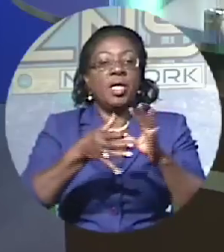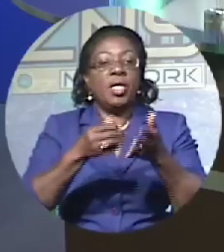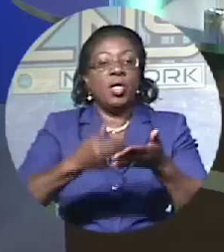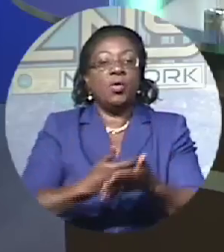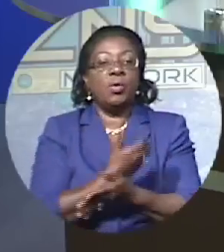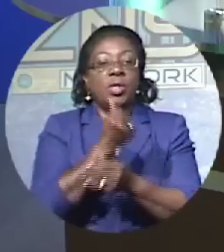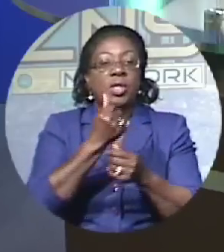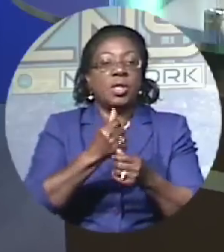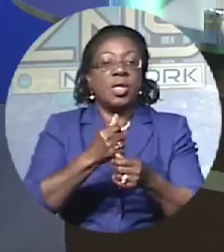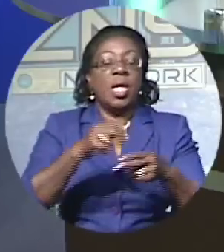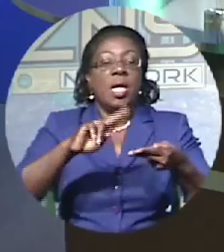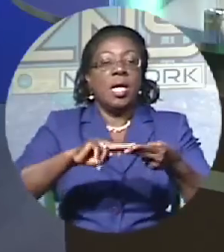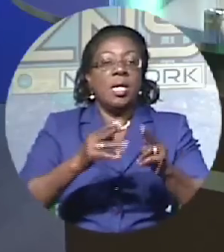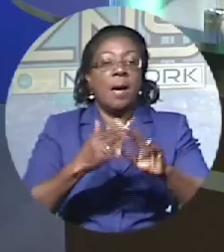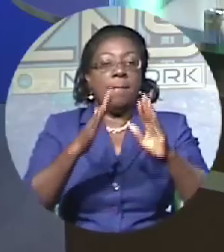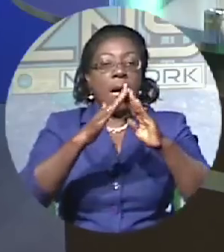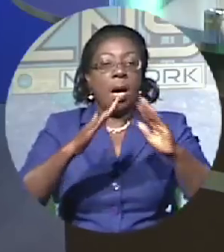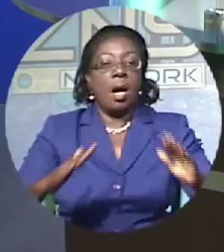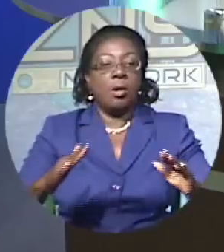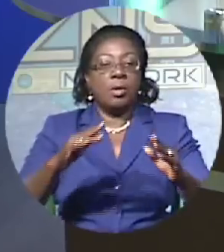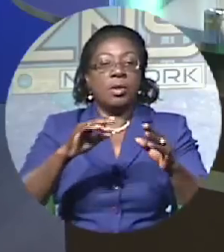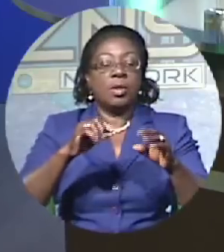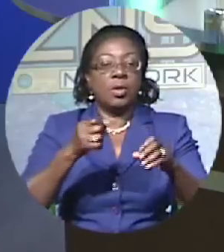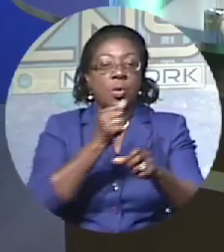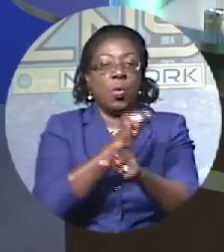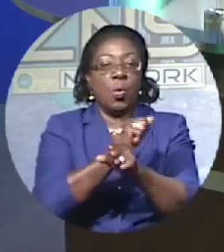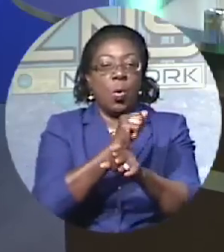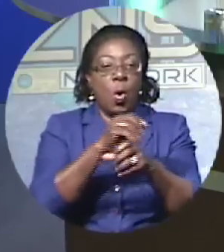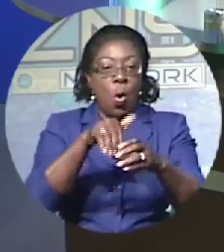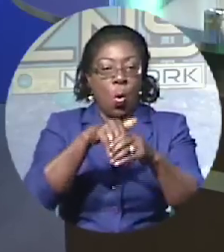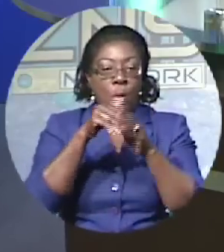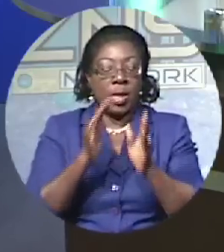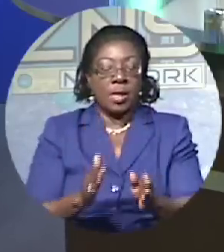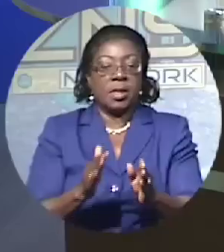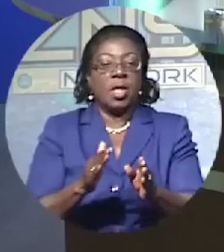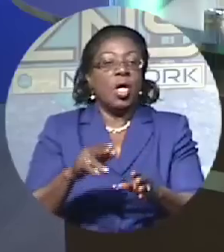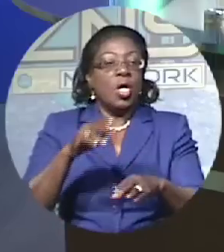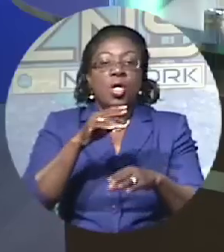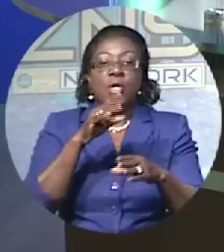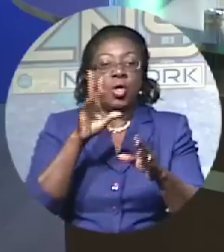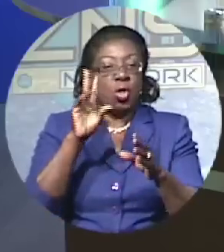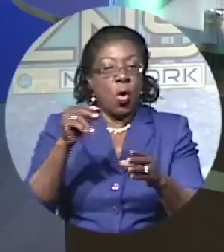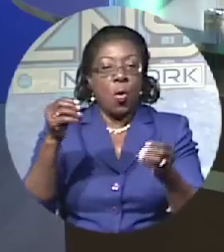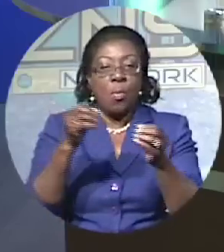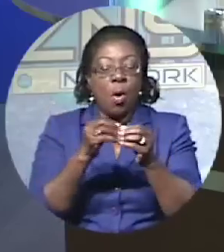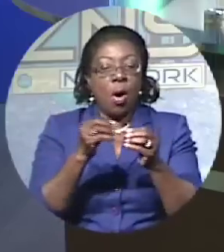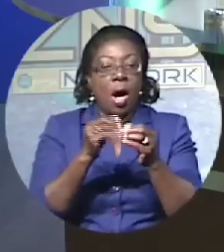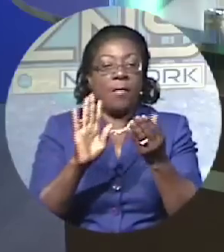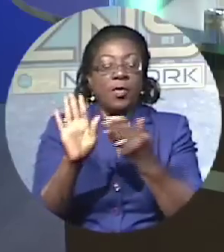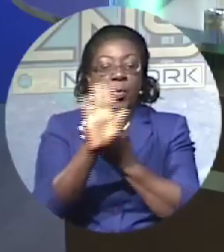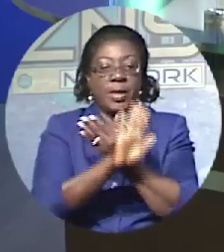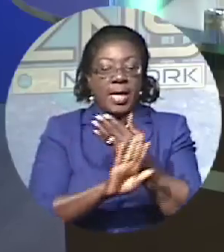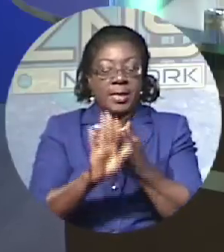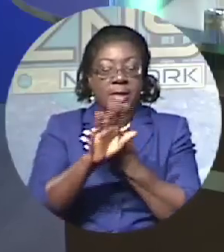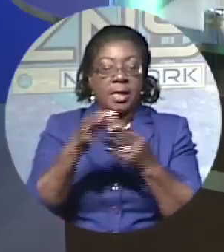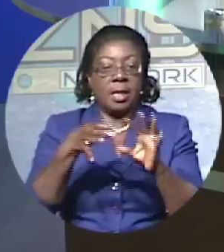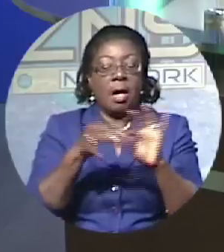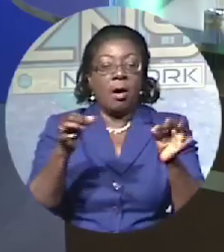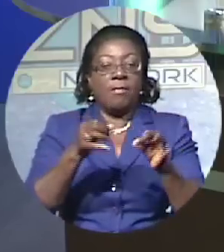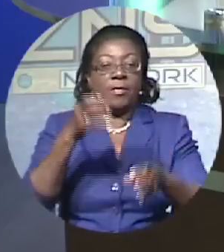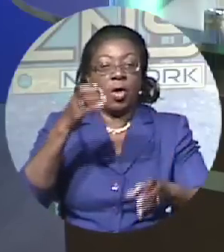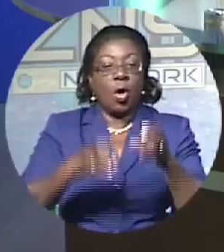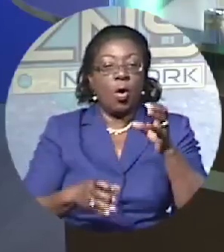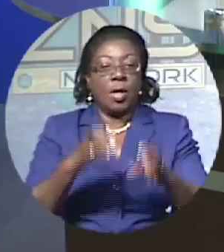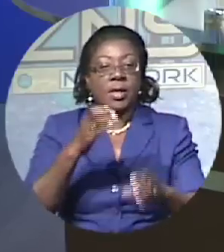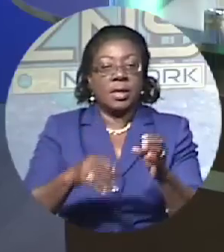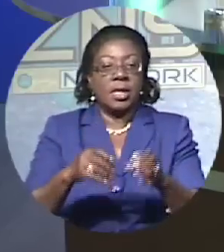Web shop operators no longer have the protection of a Supreme Court injunction and may now be subject to prosecution after Chief